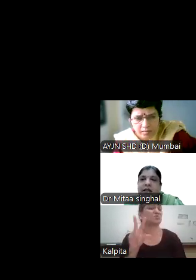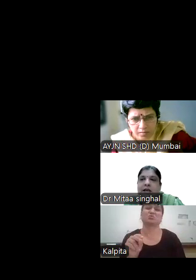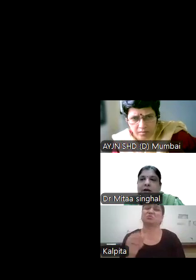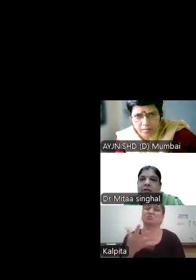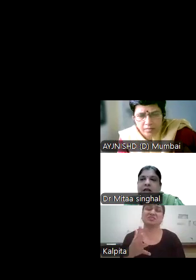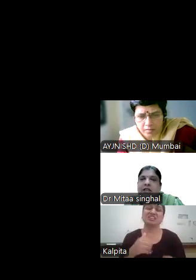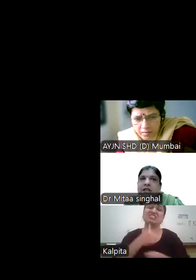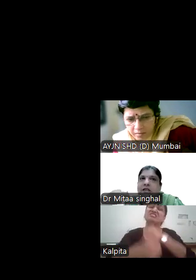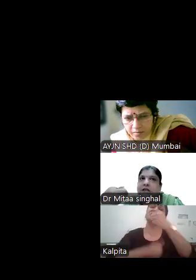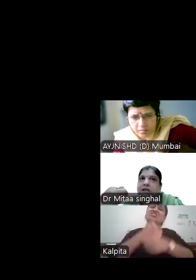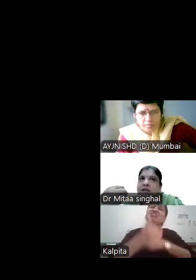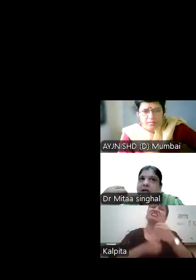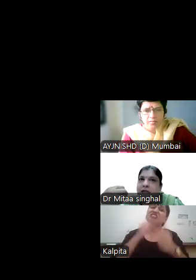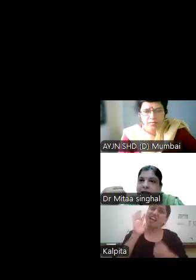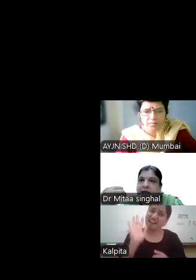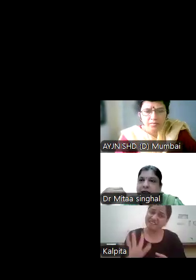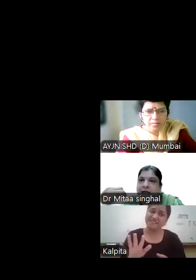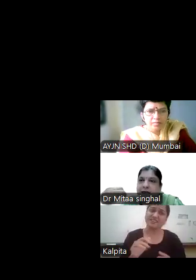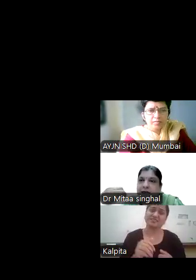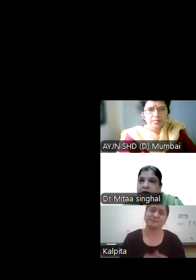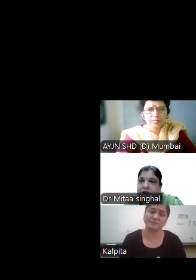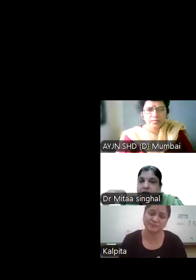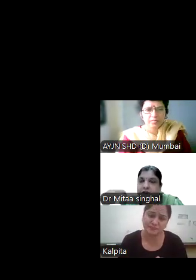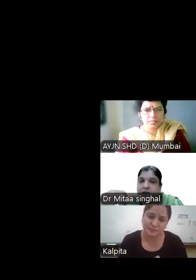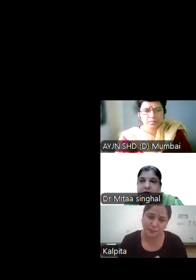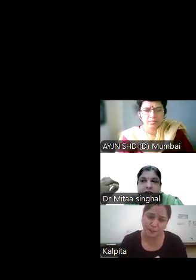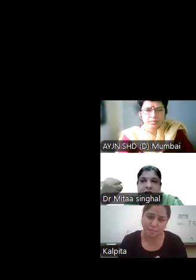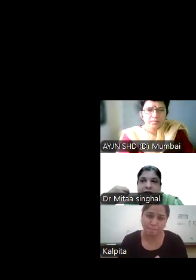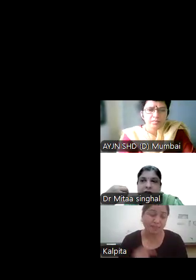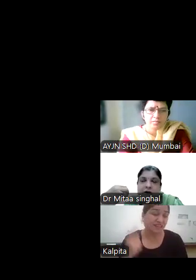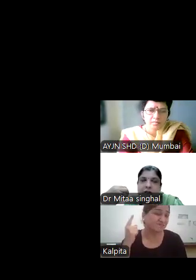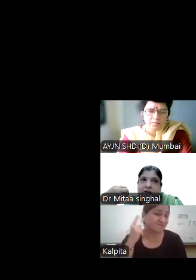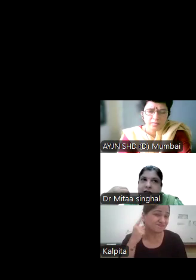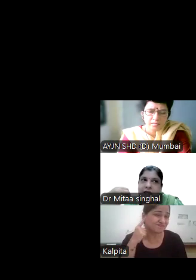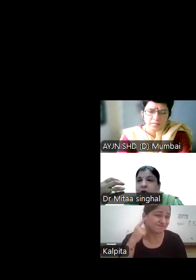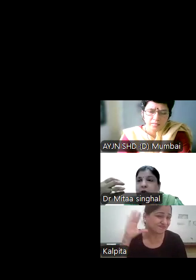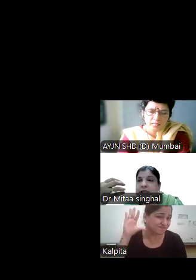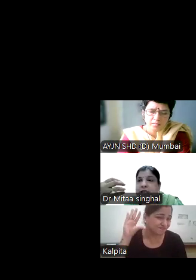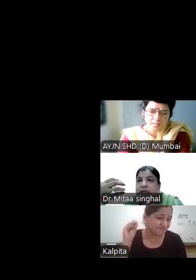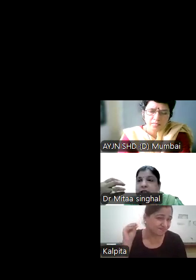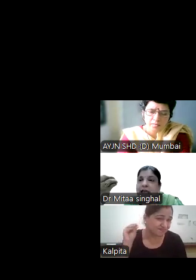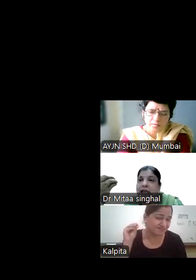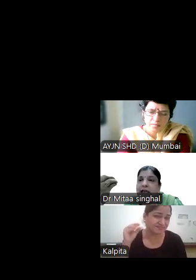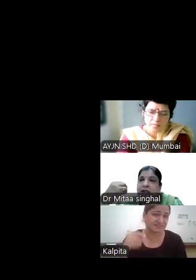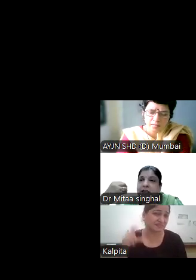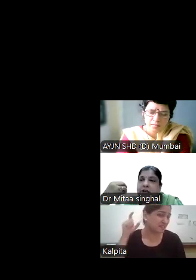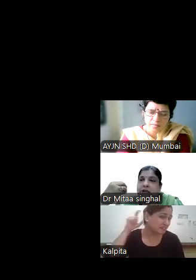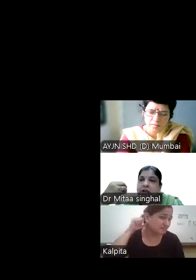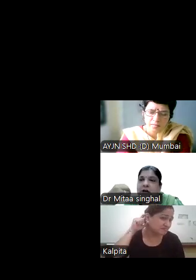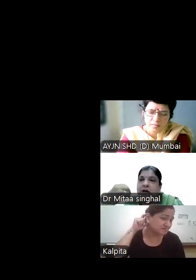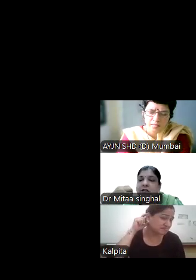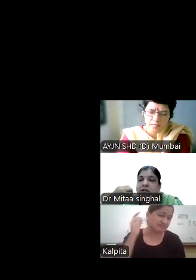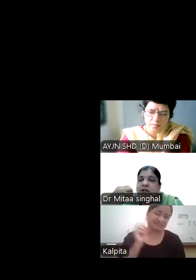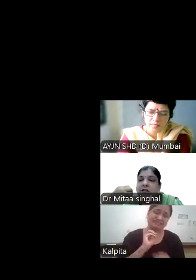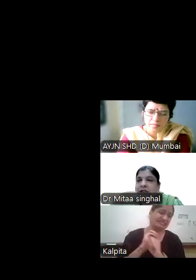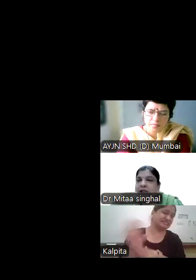for the child in the therapy. Then there may be associated hearing deficit. If the child is not using hearing aids, if he is not